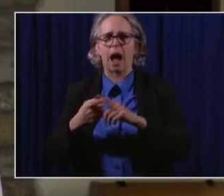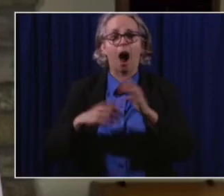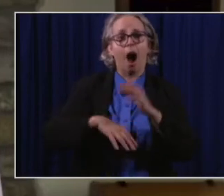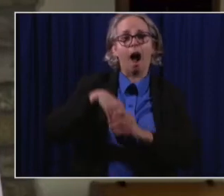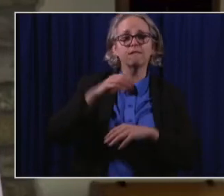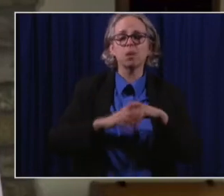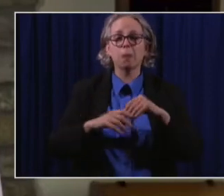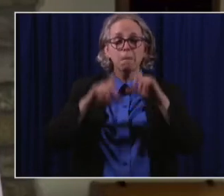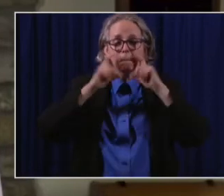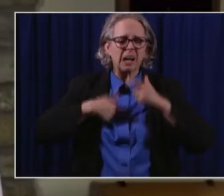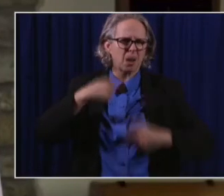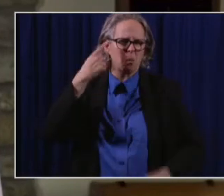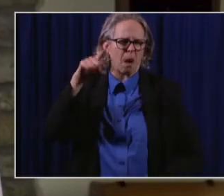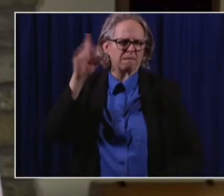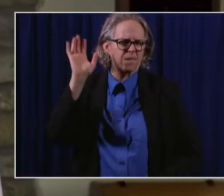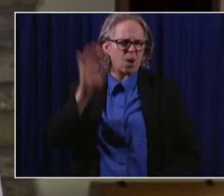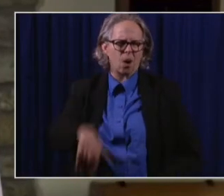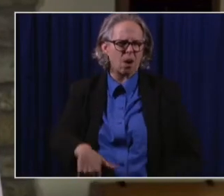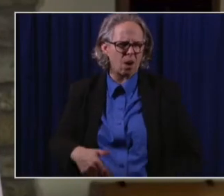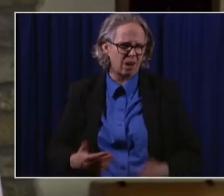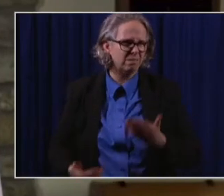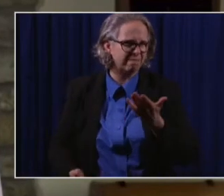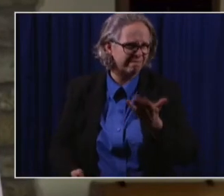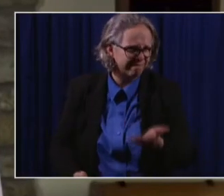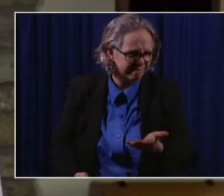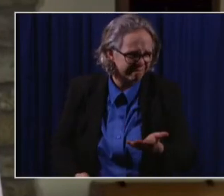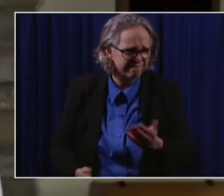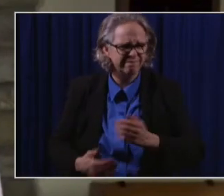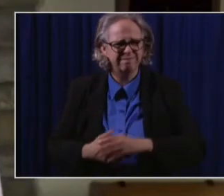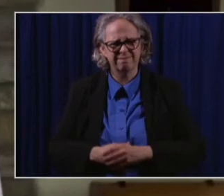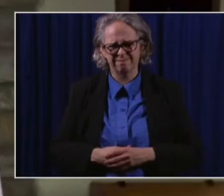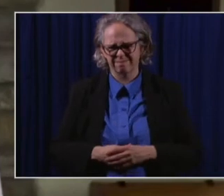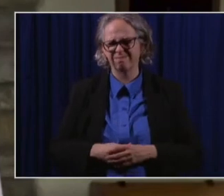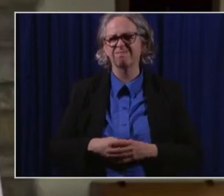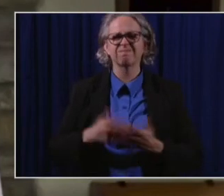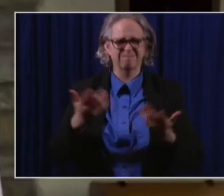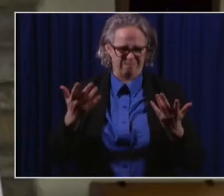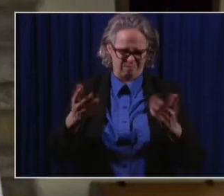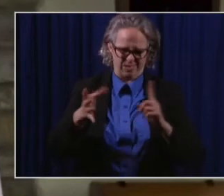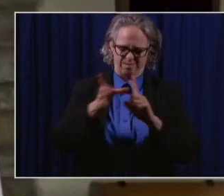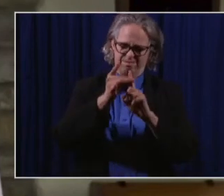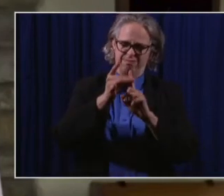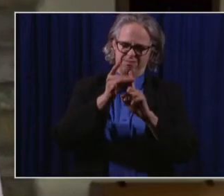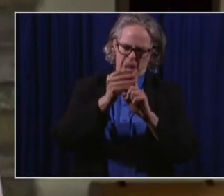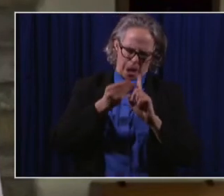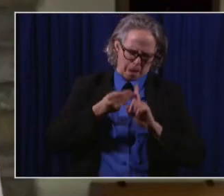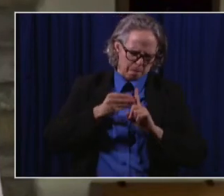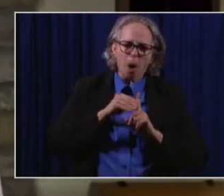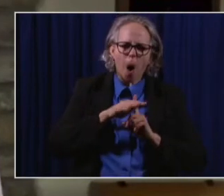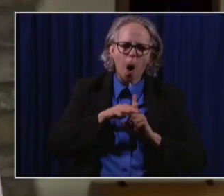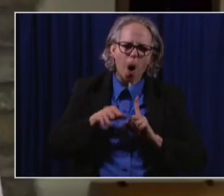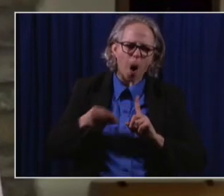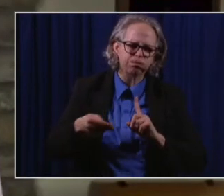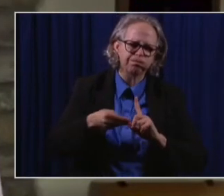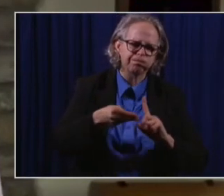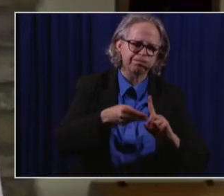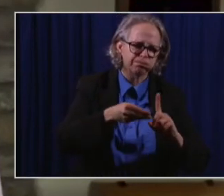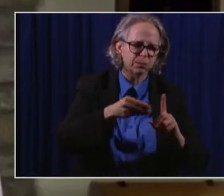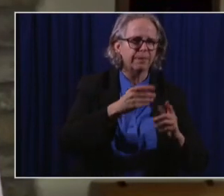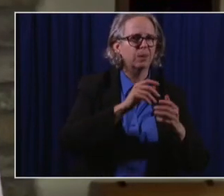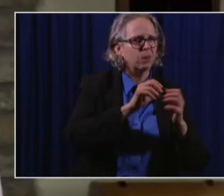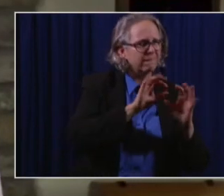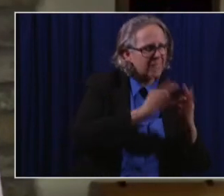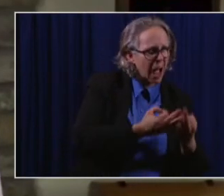seeing many times is people who are with friends, with family, letting their guard down, not wearing a mask, not keeping the social